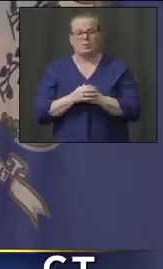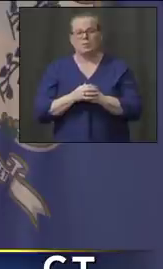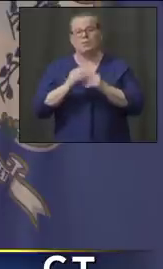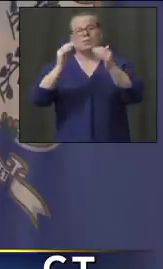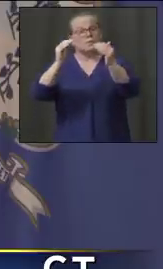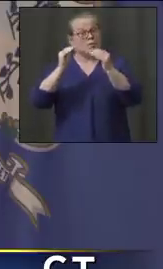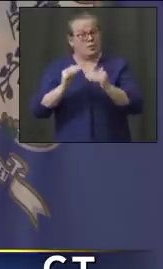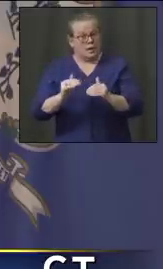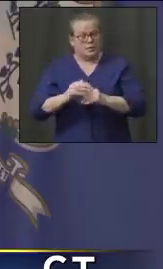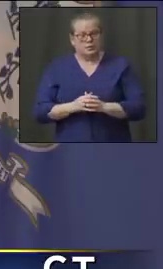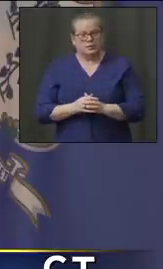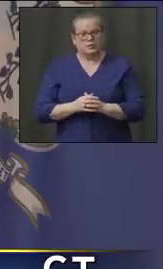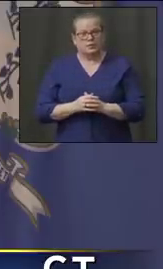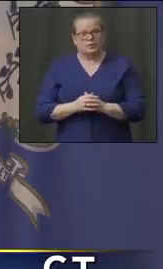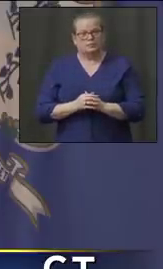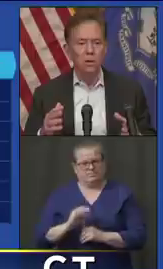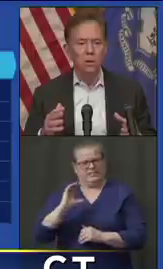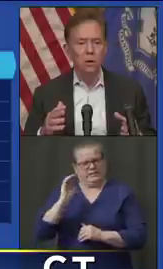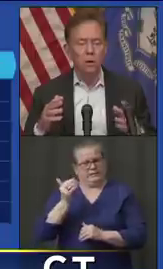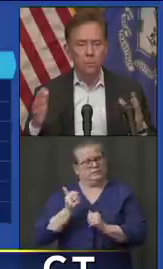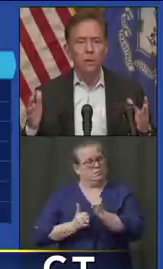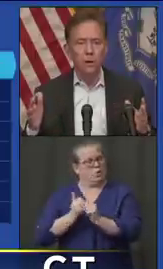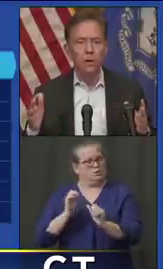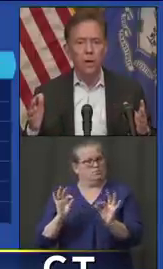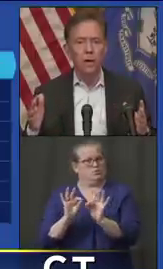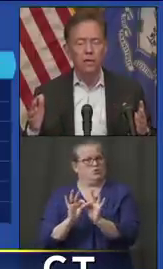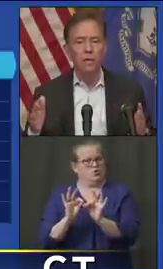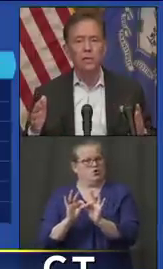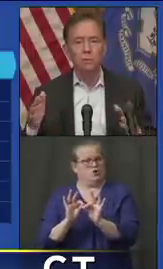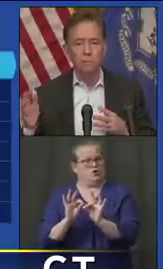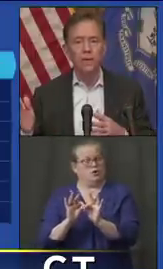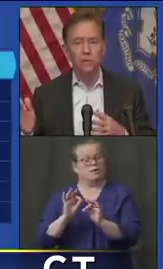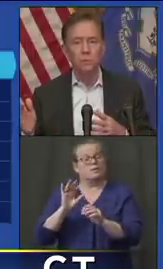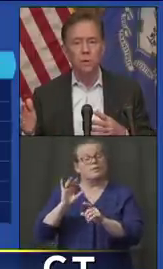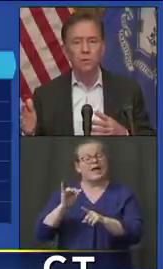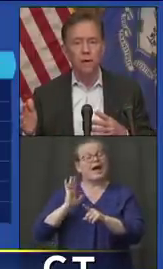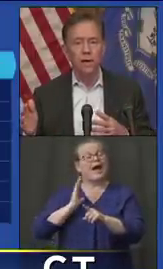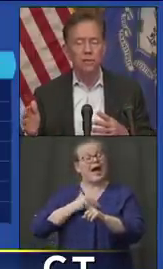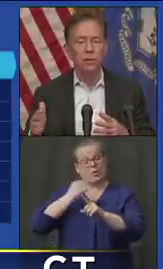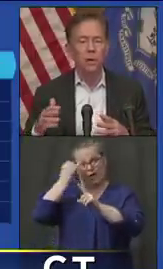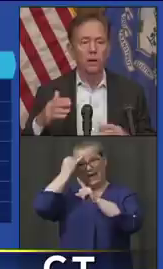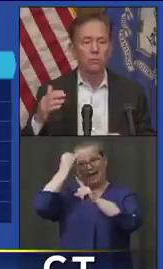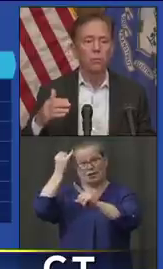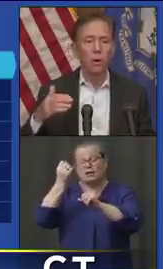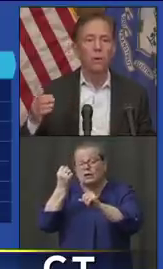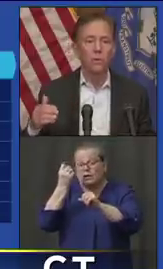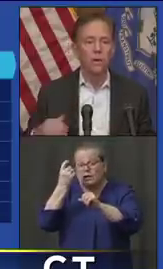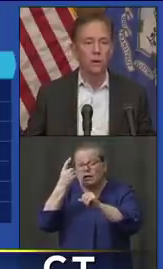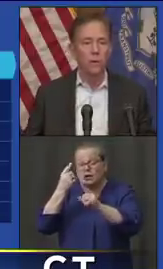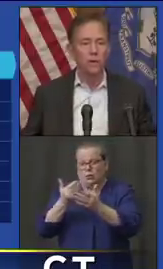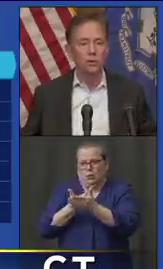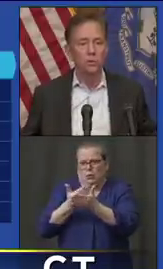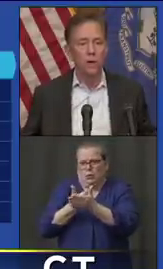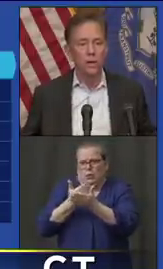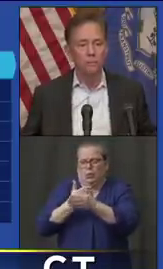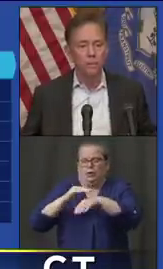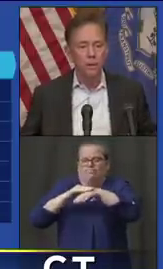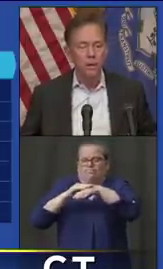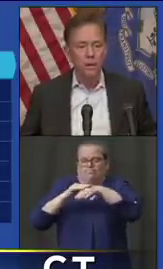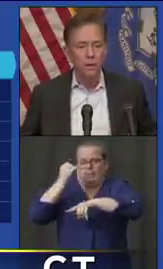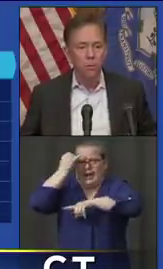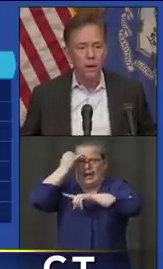And this gives you our preliminary ideas based upon the facts of the ground, what we think we can do